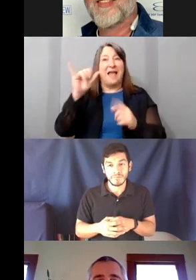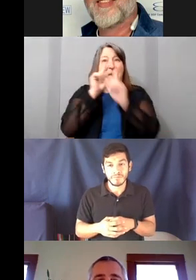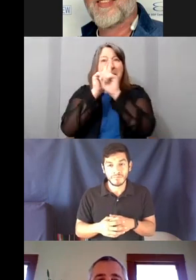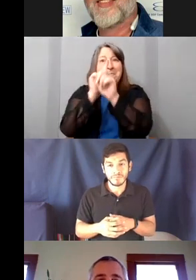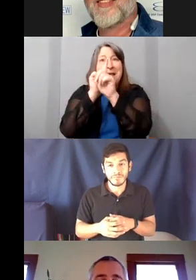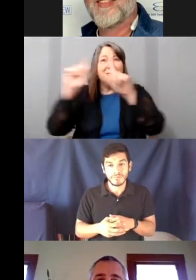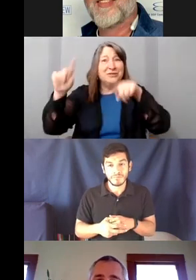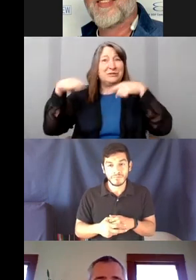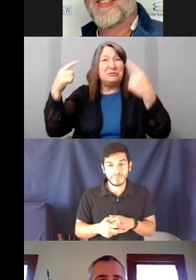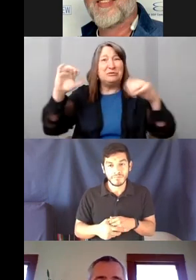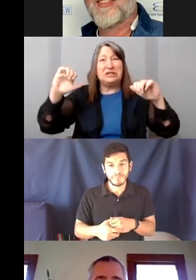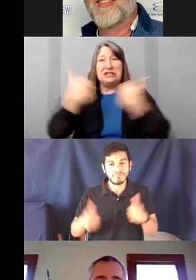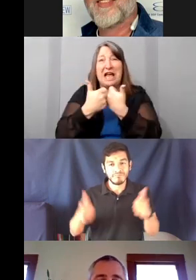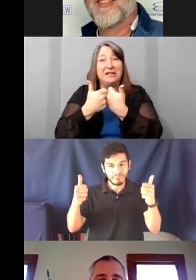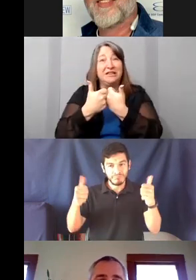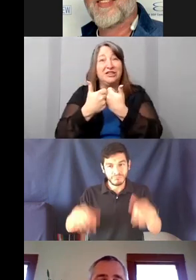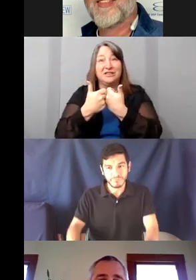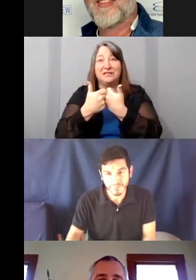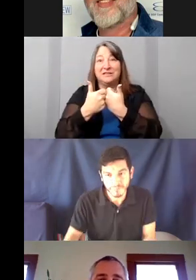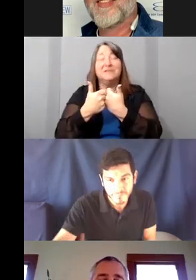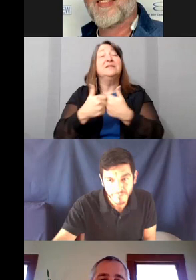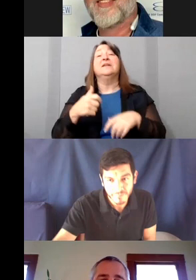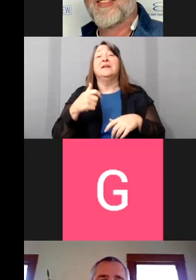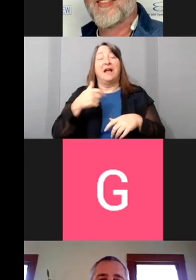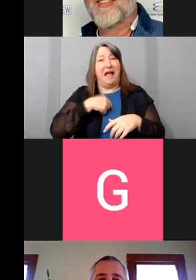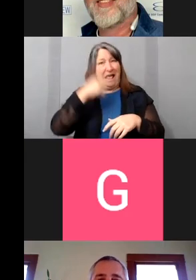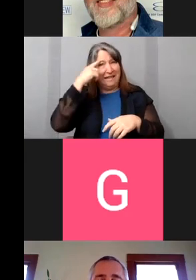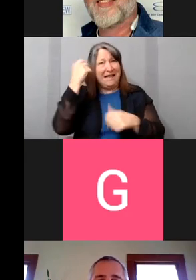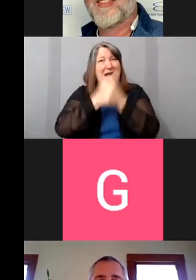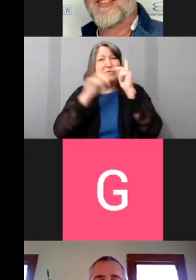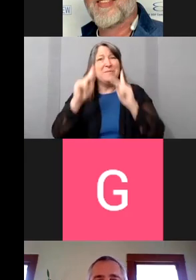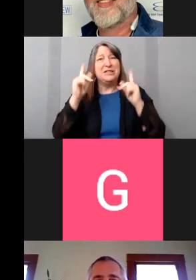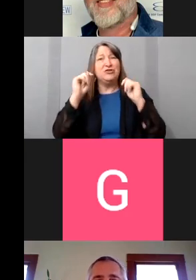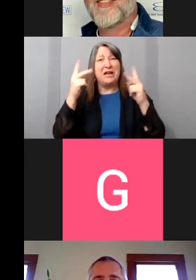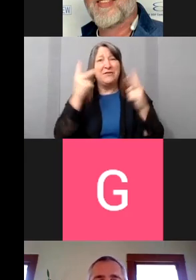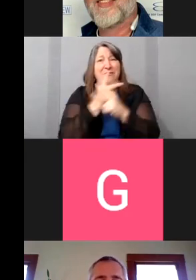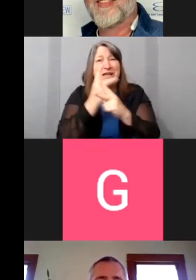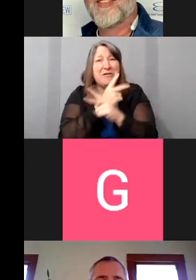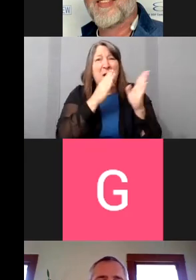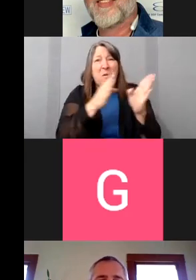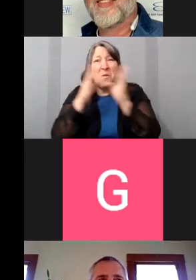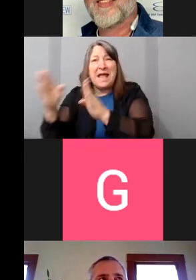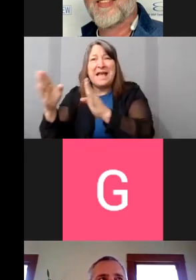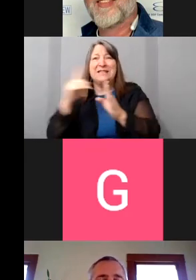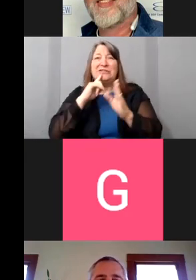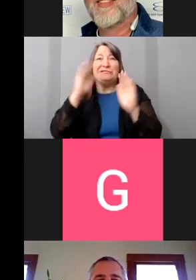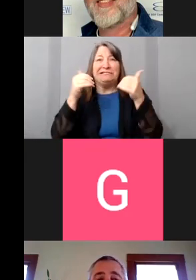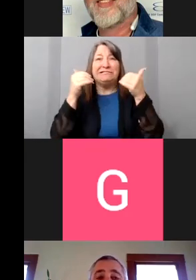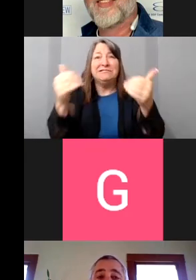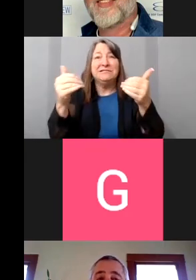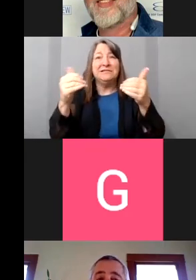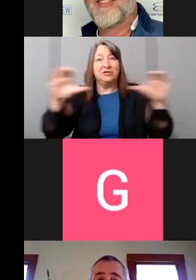so I think everyone's just had to figure out ways to step up and do the work in spite of all of it. And I